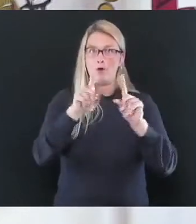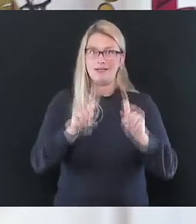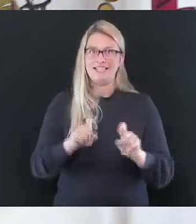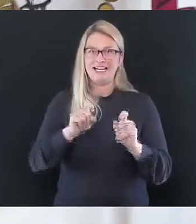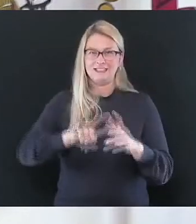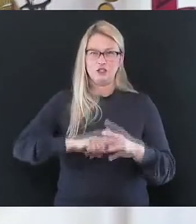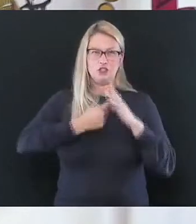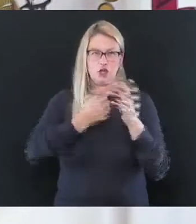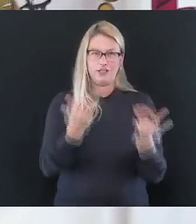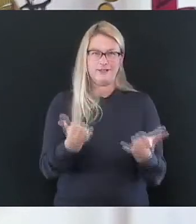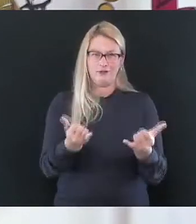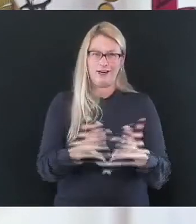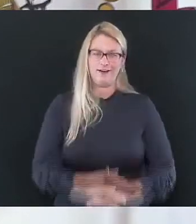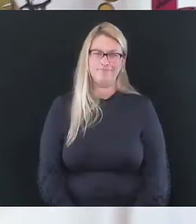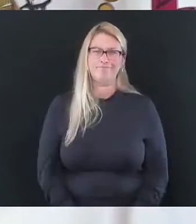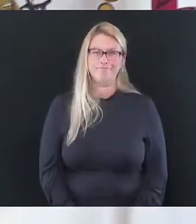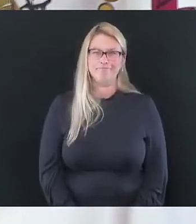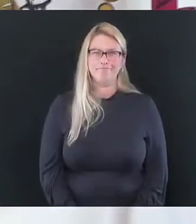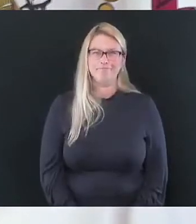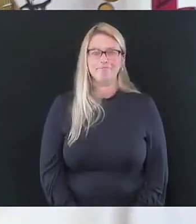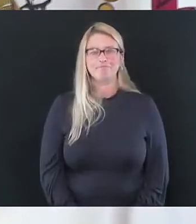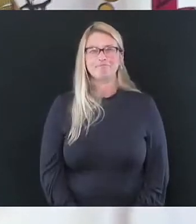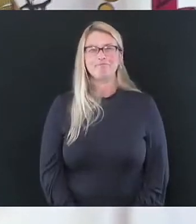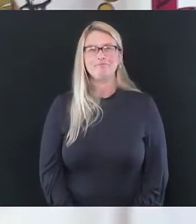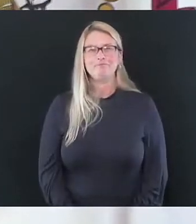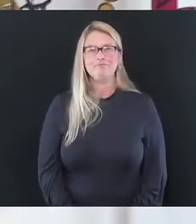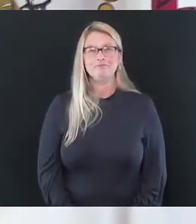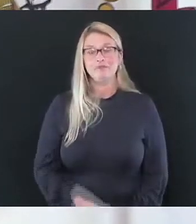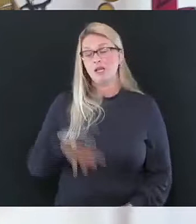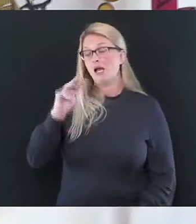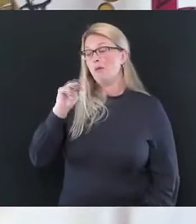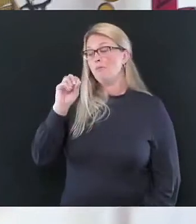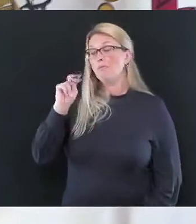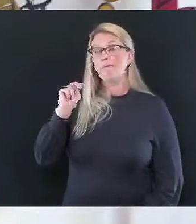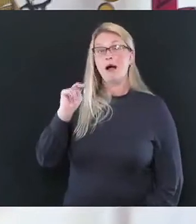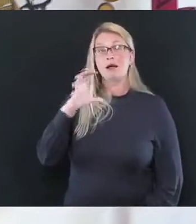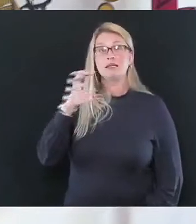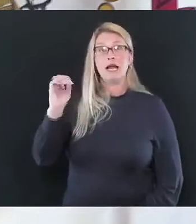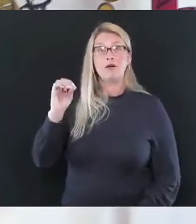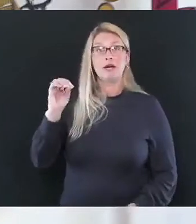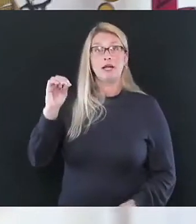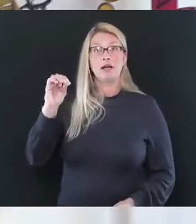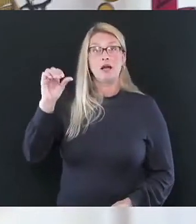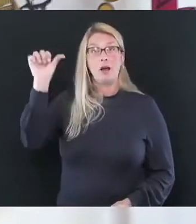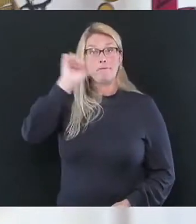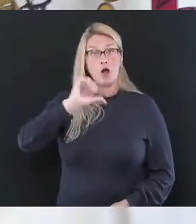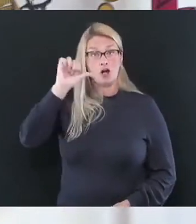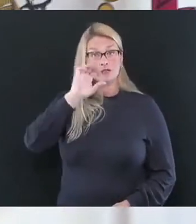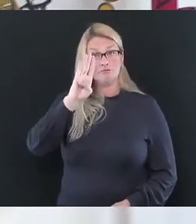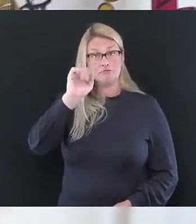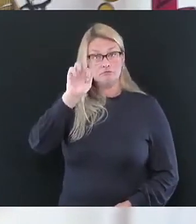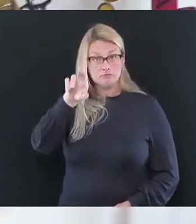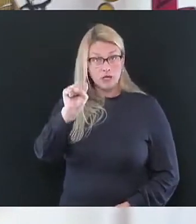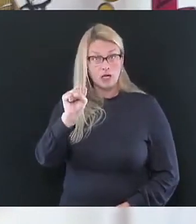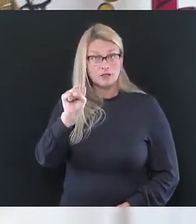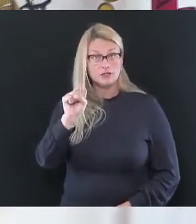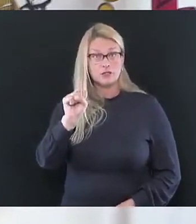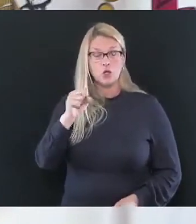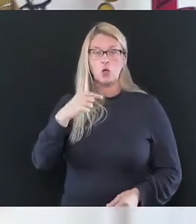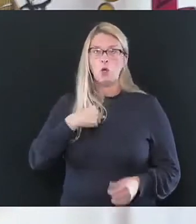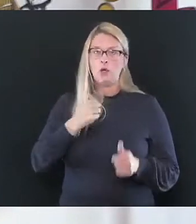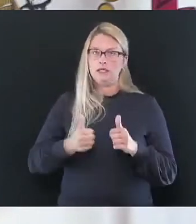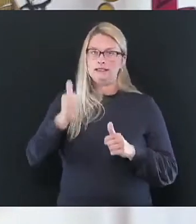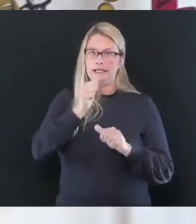begins today. From a standpoint of our Mon County bars, we, by executive order,